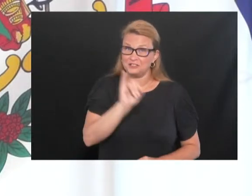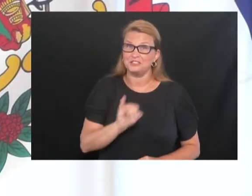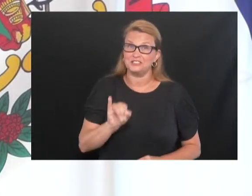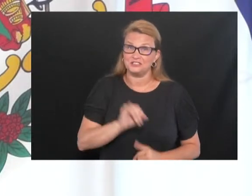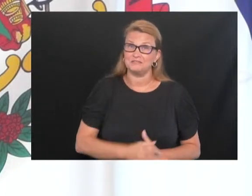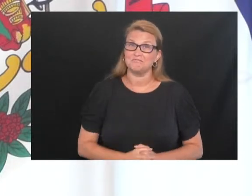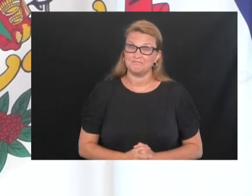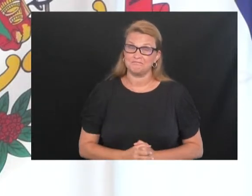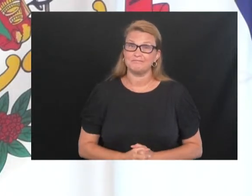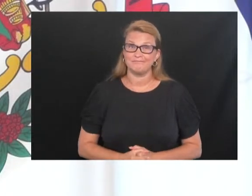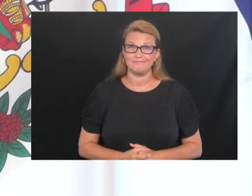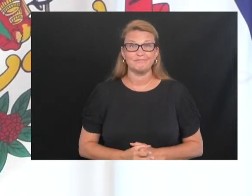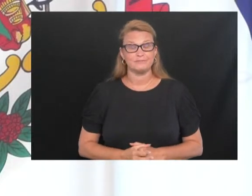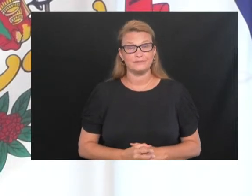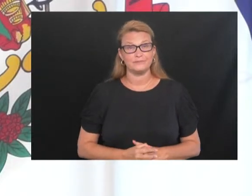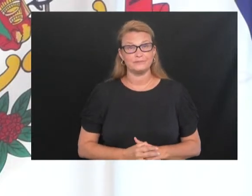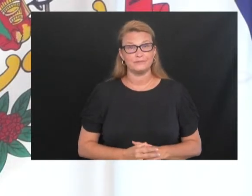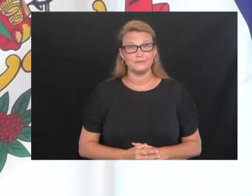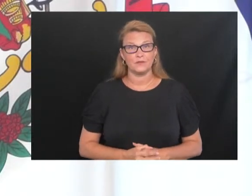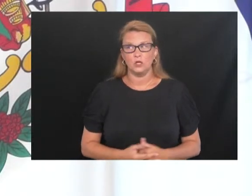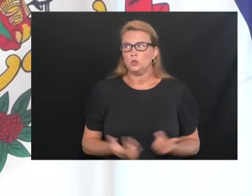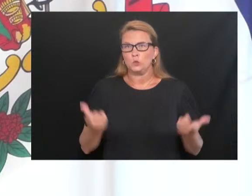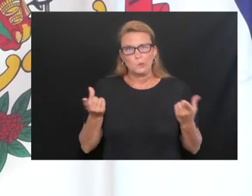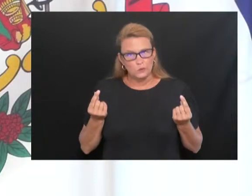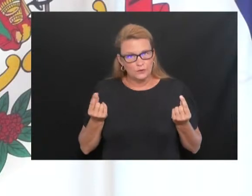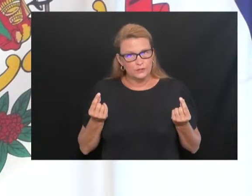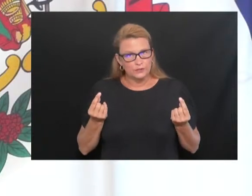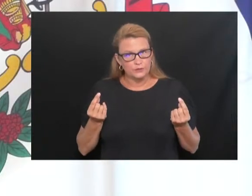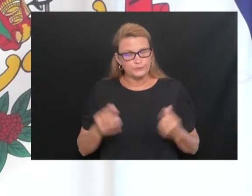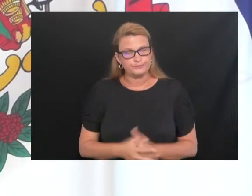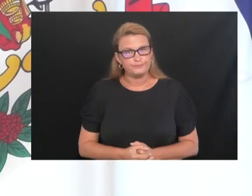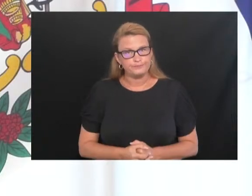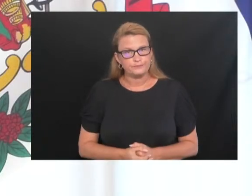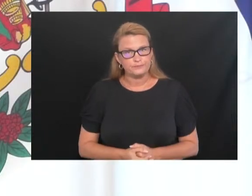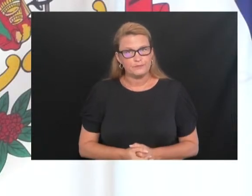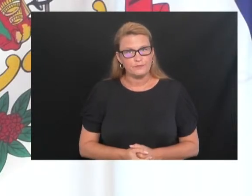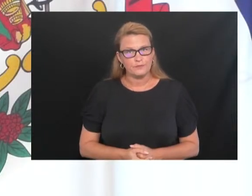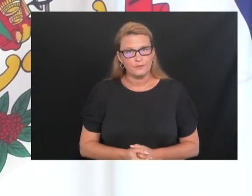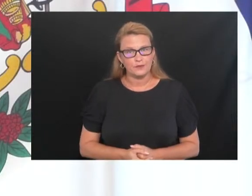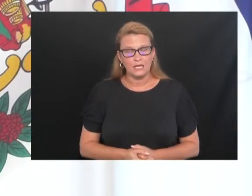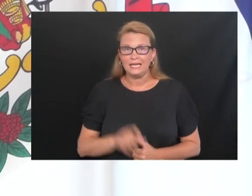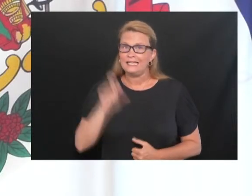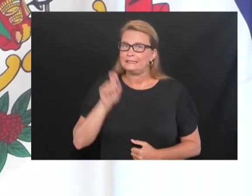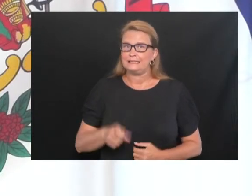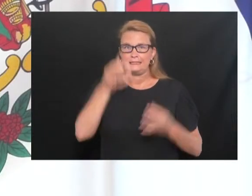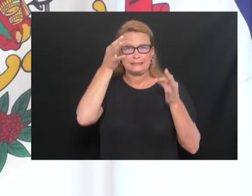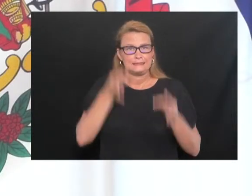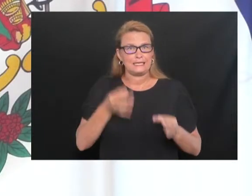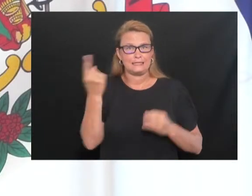so we got to do something, and we got to do something really fast.